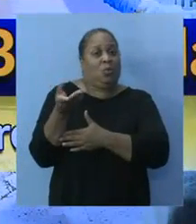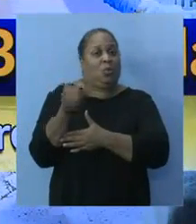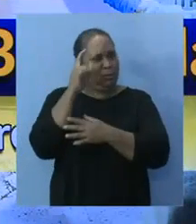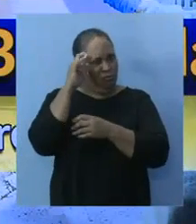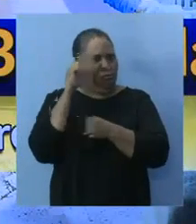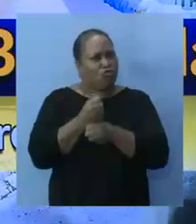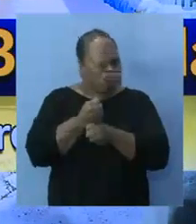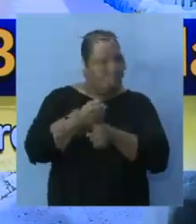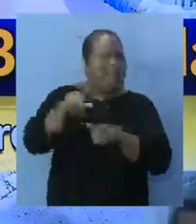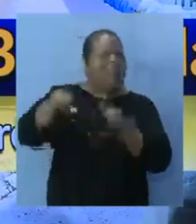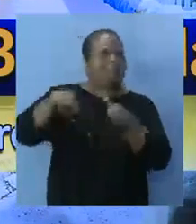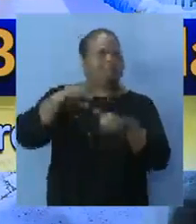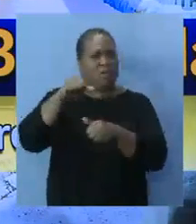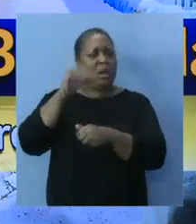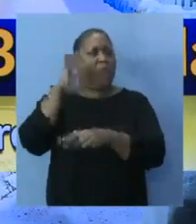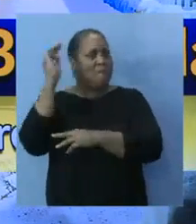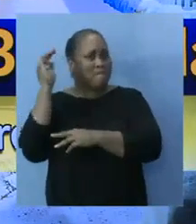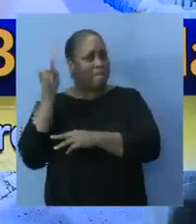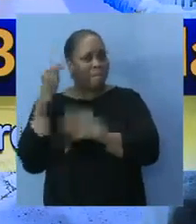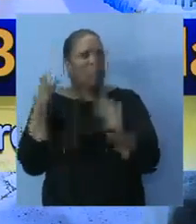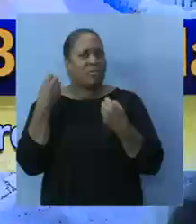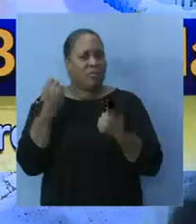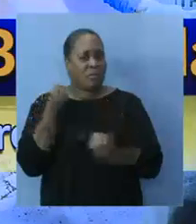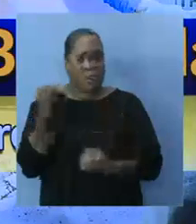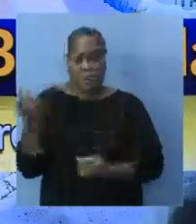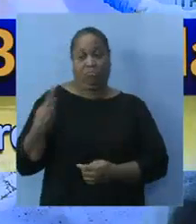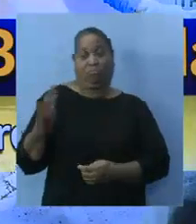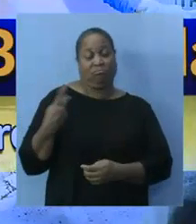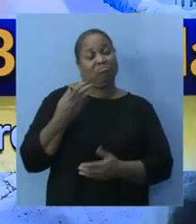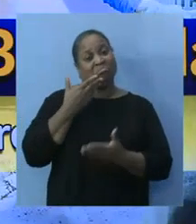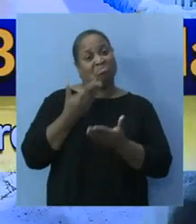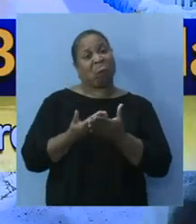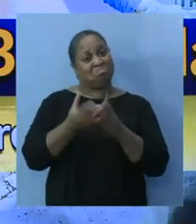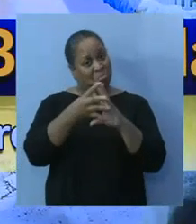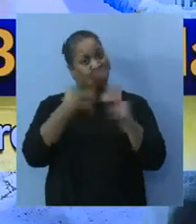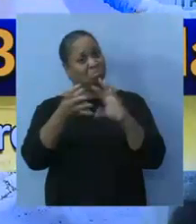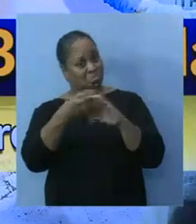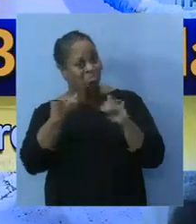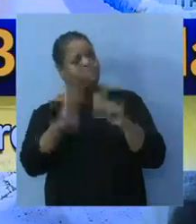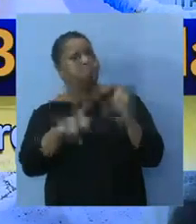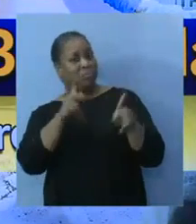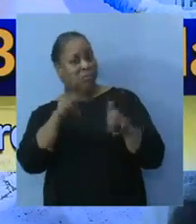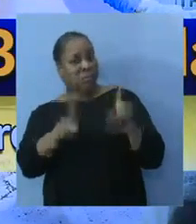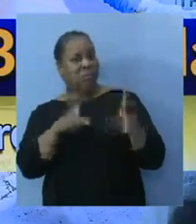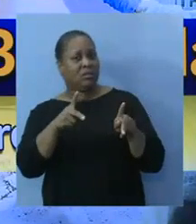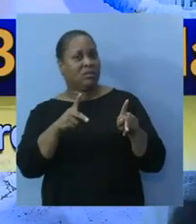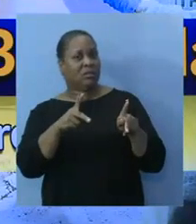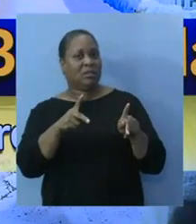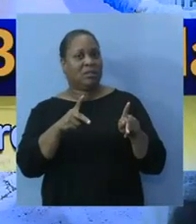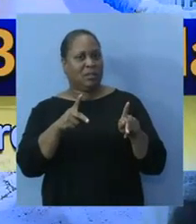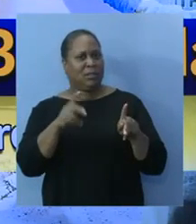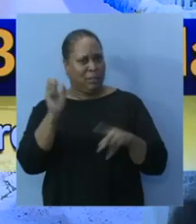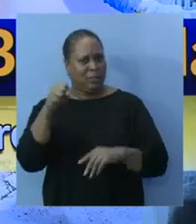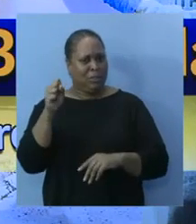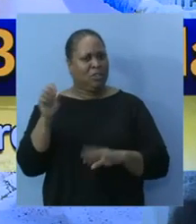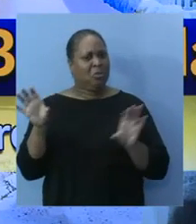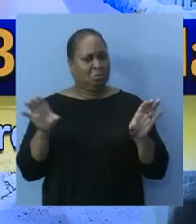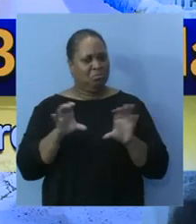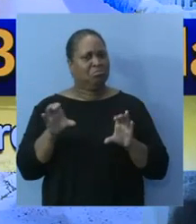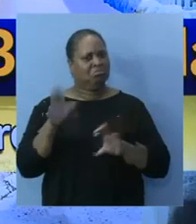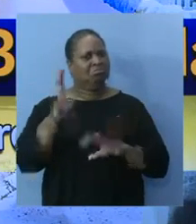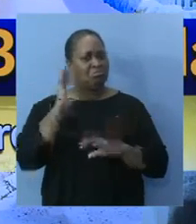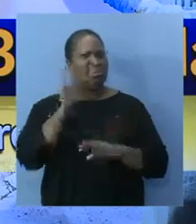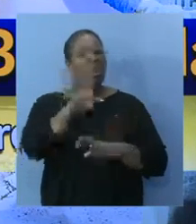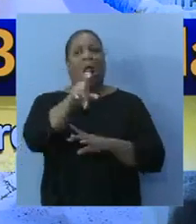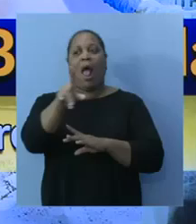trust each other. The Minister of Health and I, we are good messengers, without question. We were willing to do what we're asking the